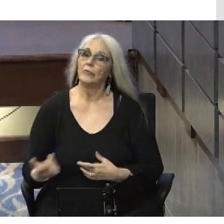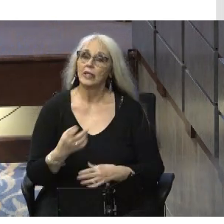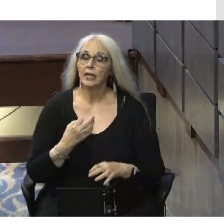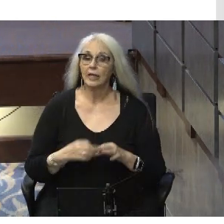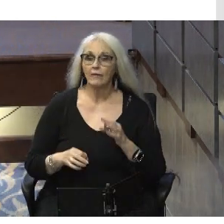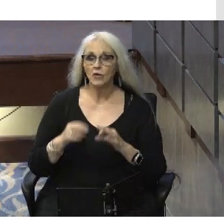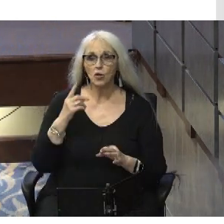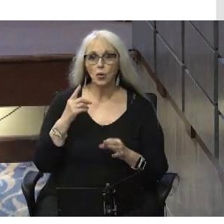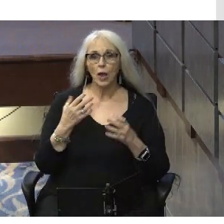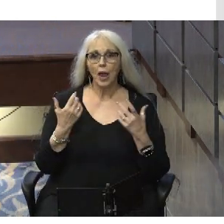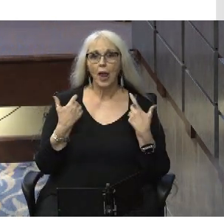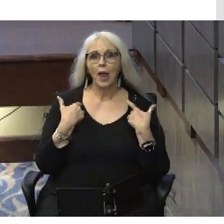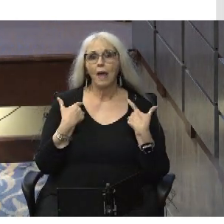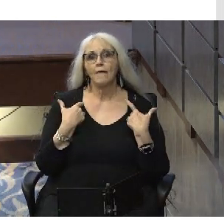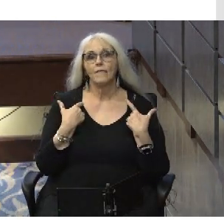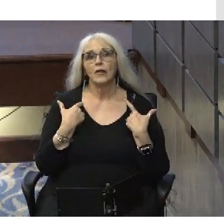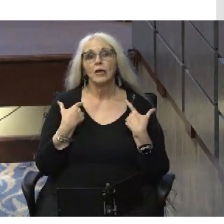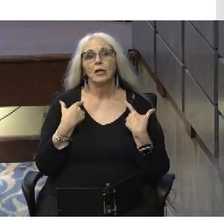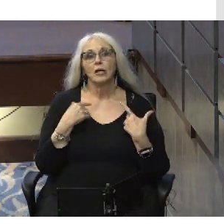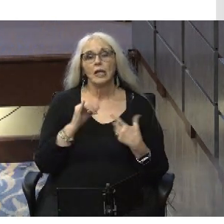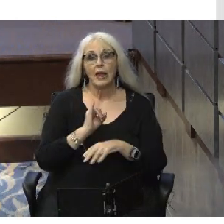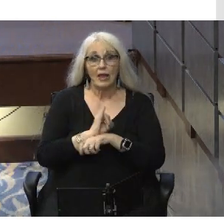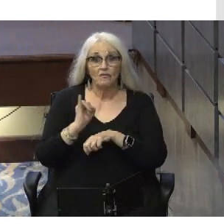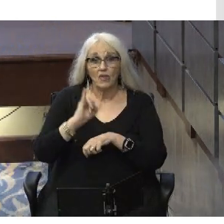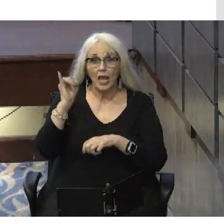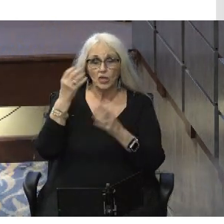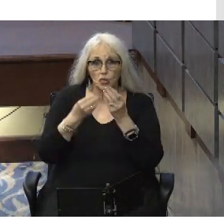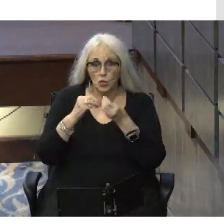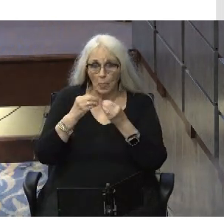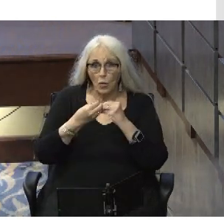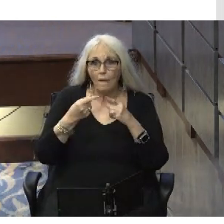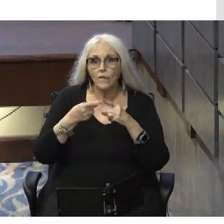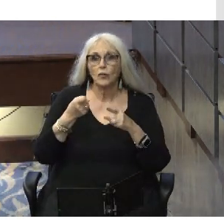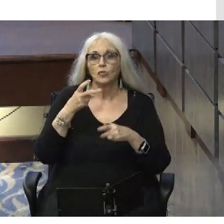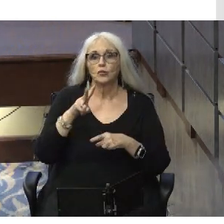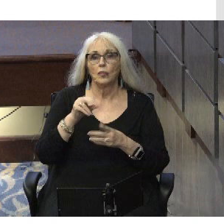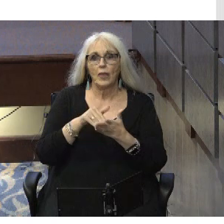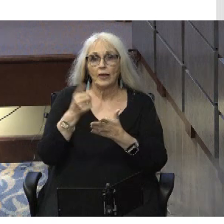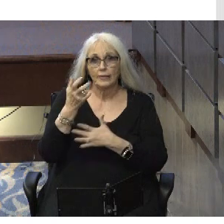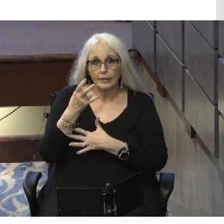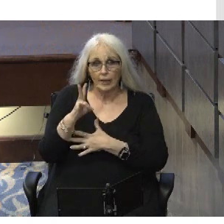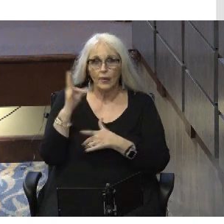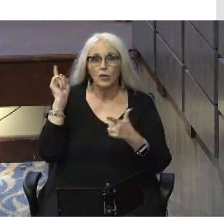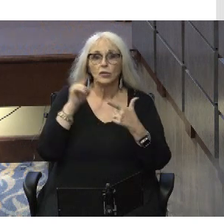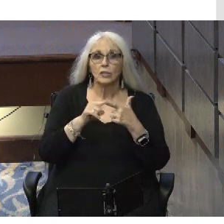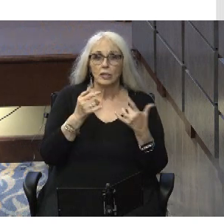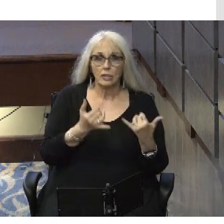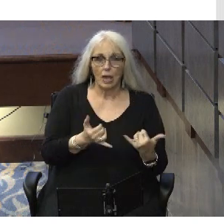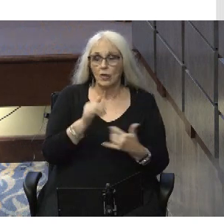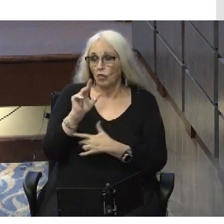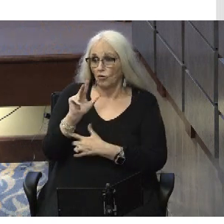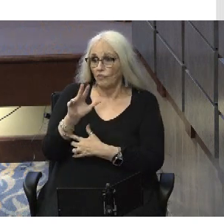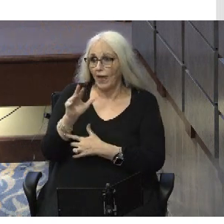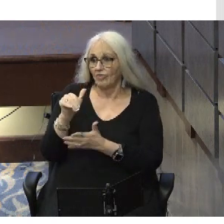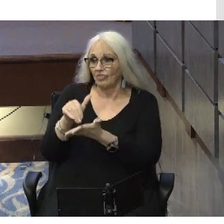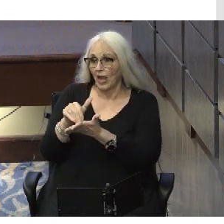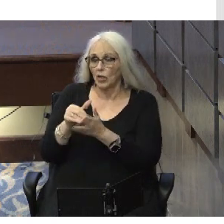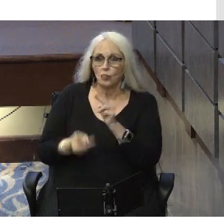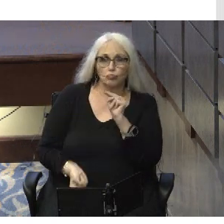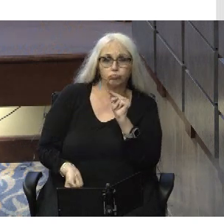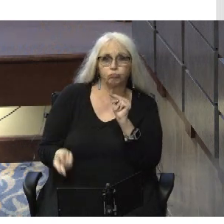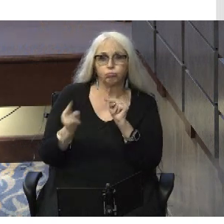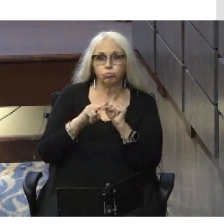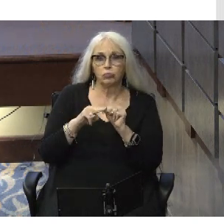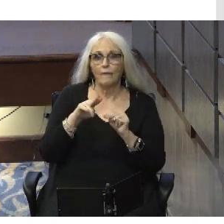a conservative inflation number back from 2017 until now, that $35,000 number really jumps to